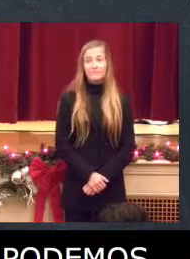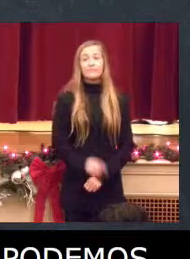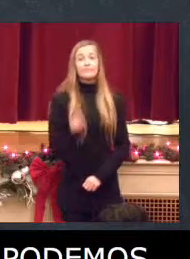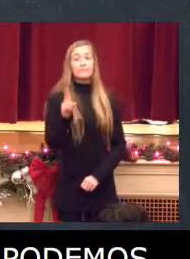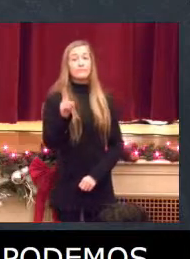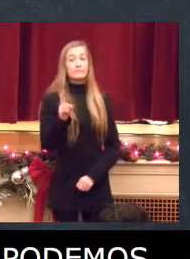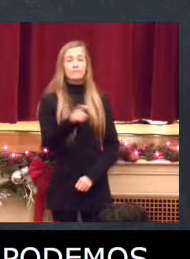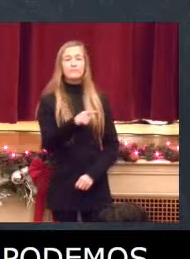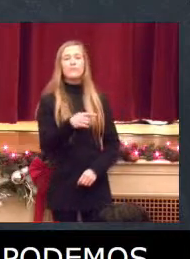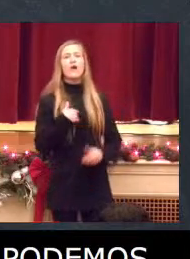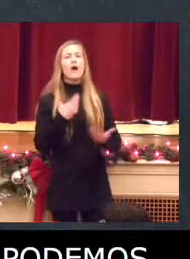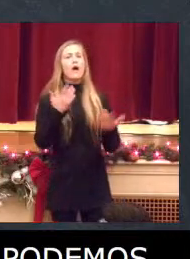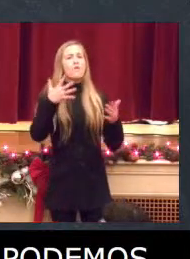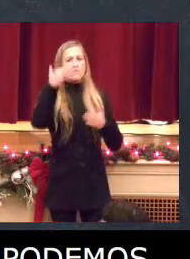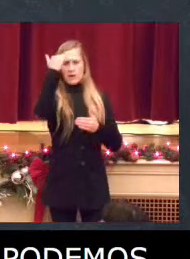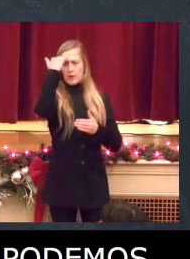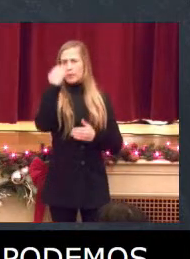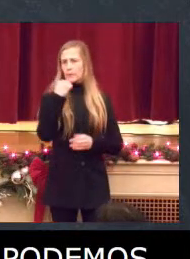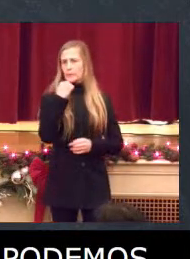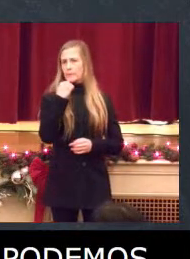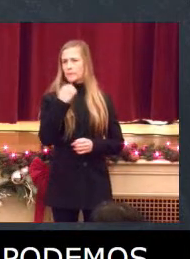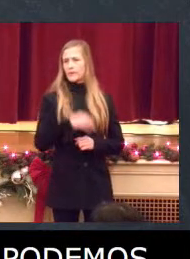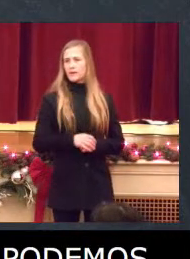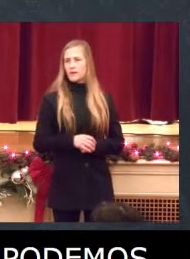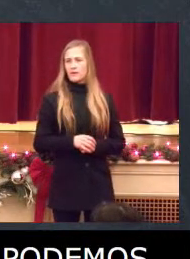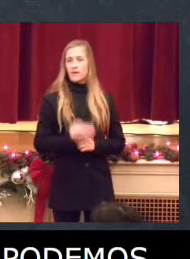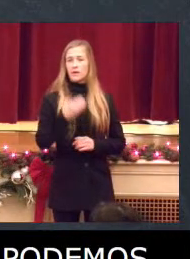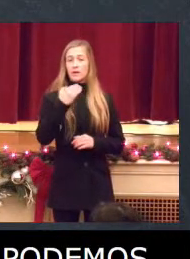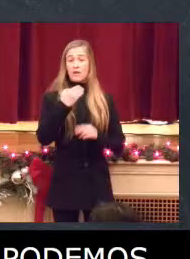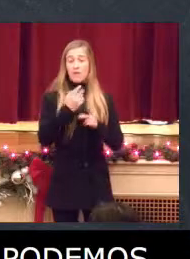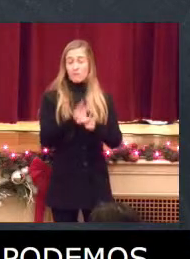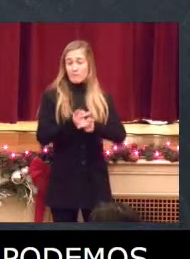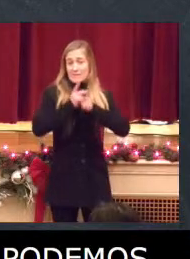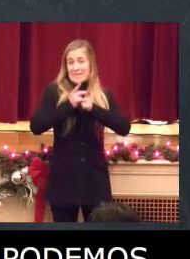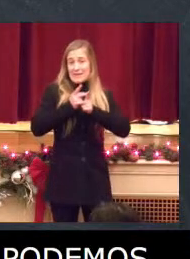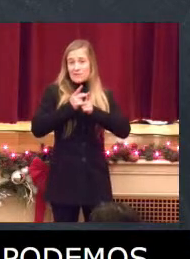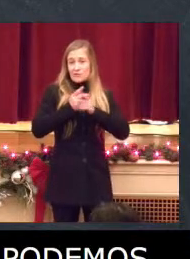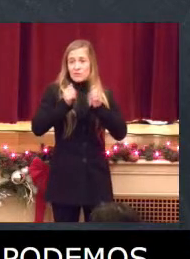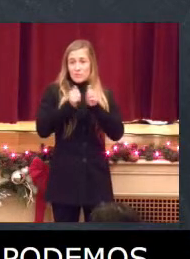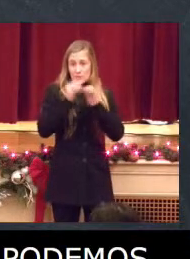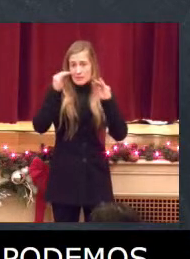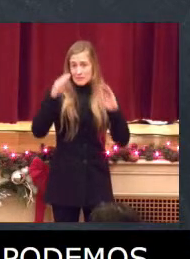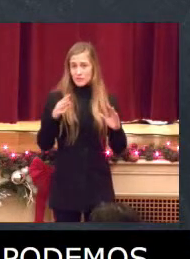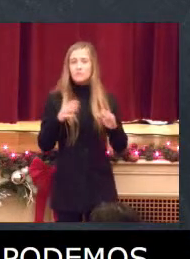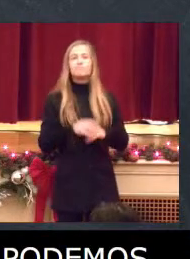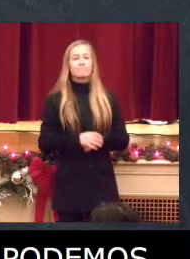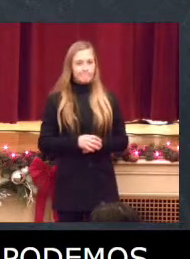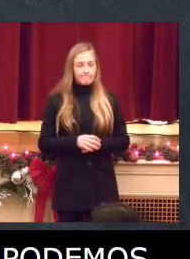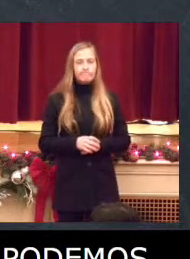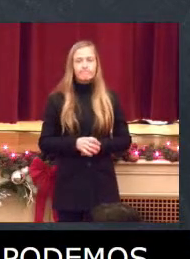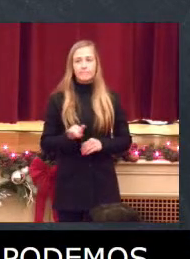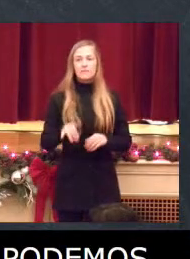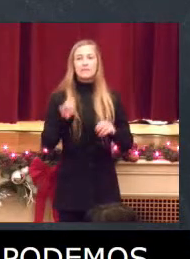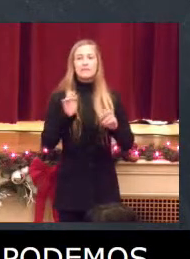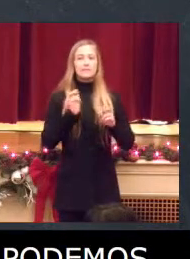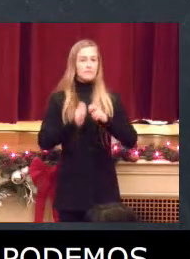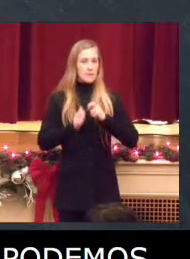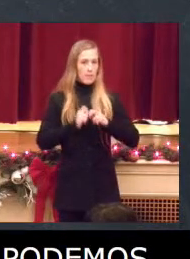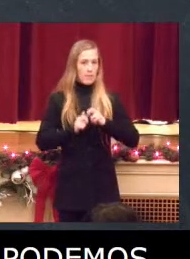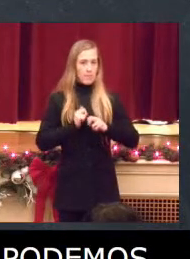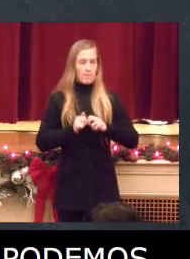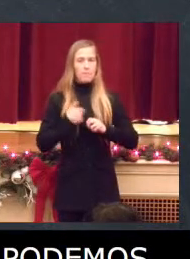I know you said that the retention with teachers was an issue, and I just wonder how you plan